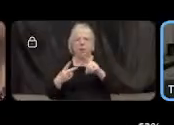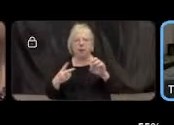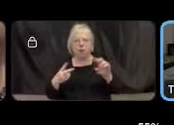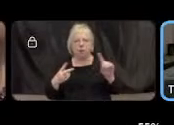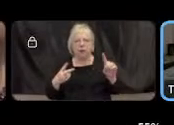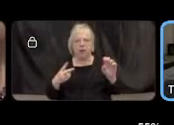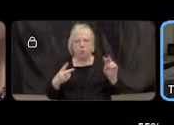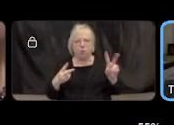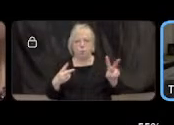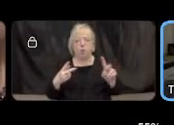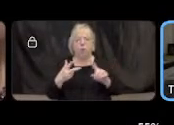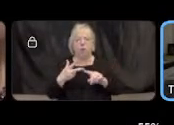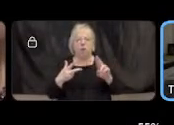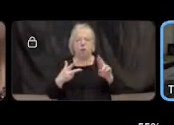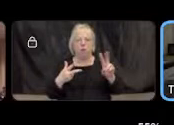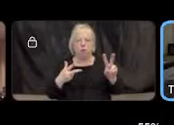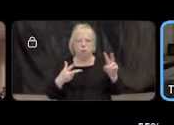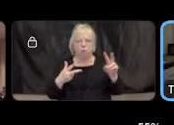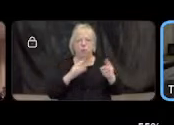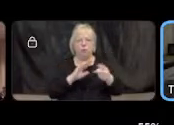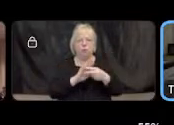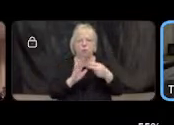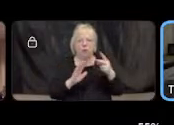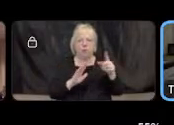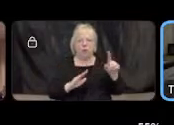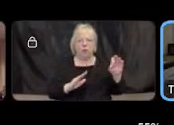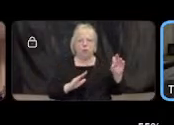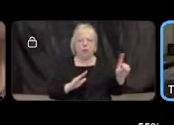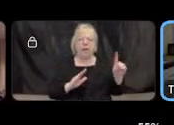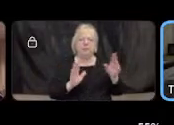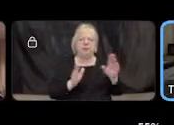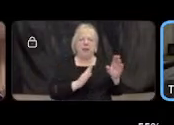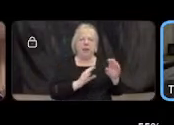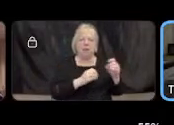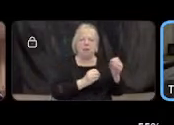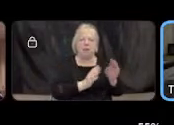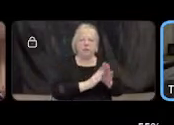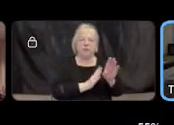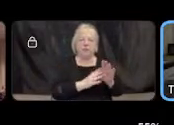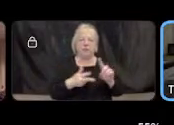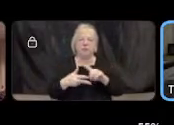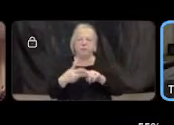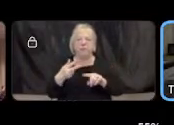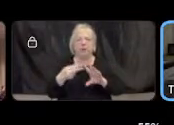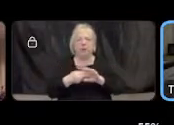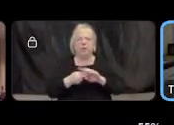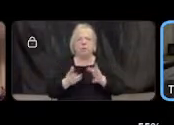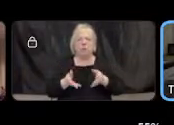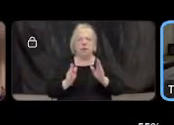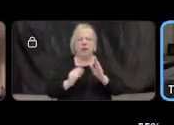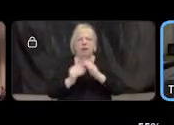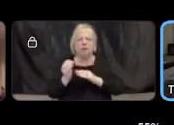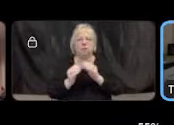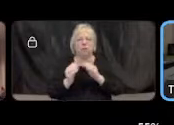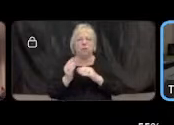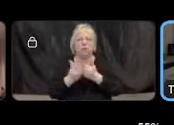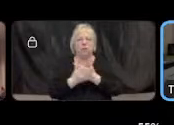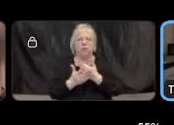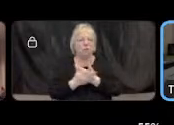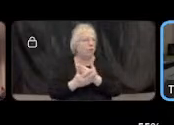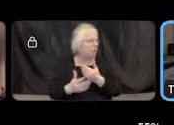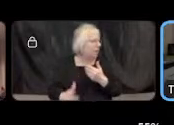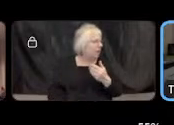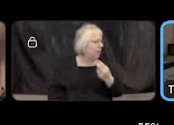O2 and R2 zonings to POD, Planned Office Development, to allow the construction of a new high school